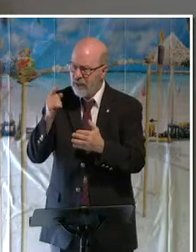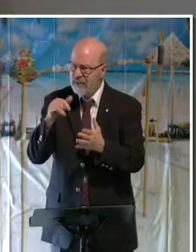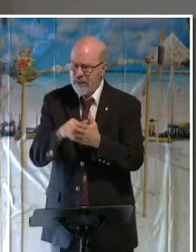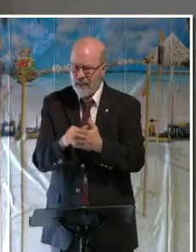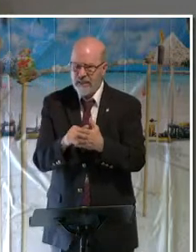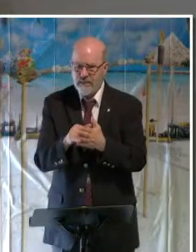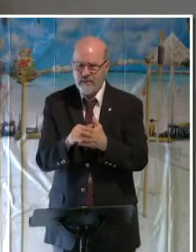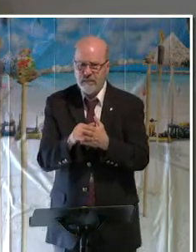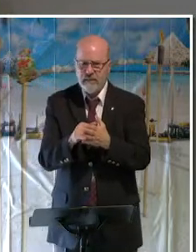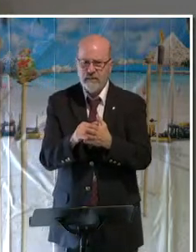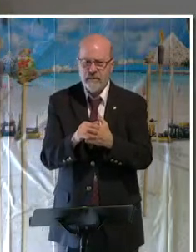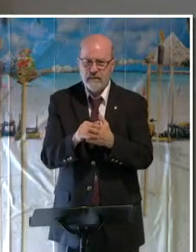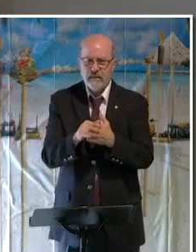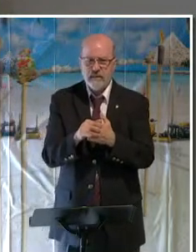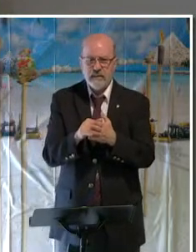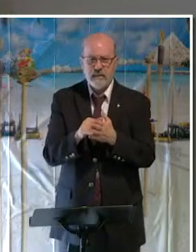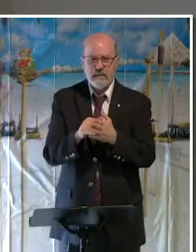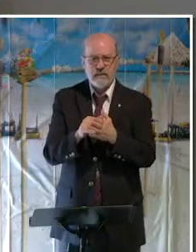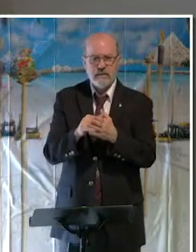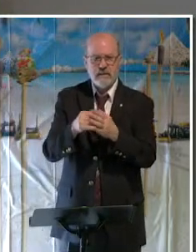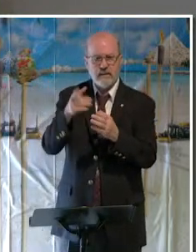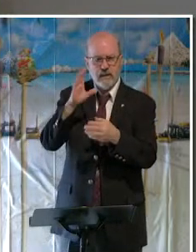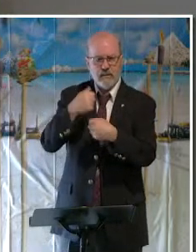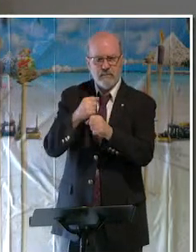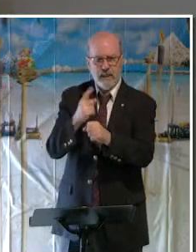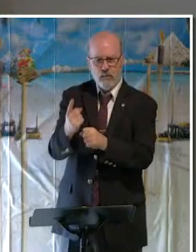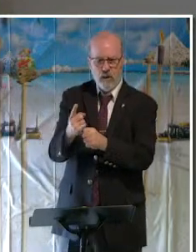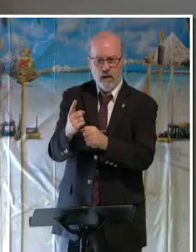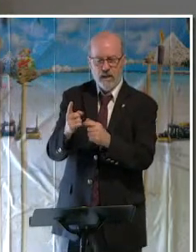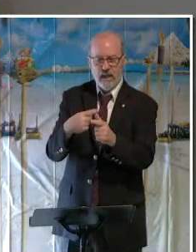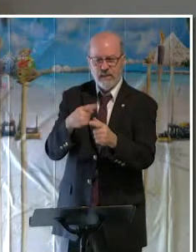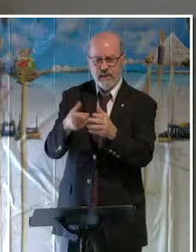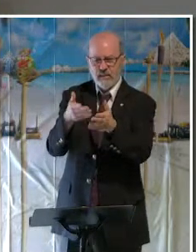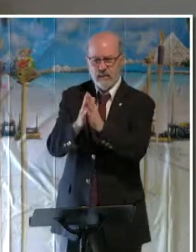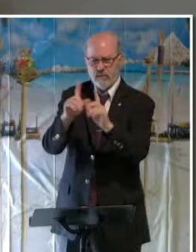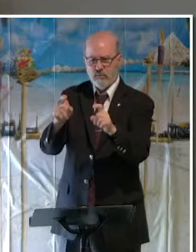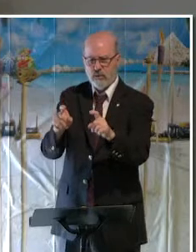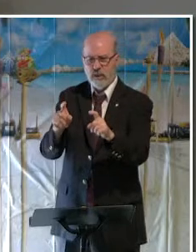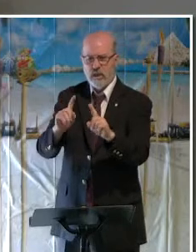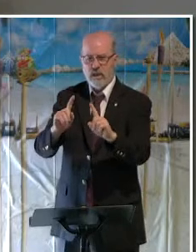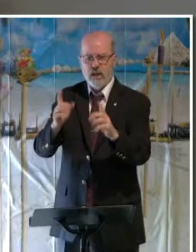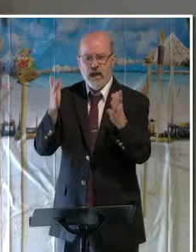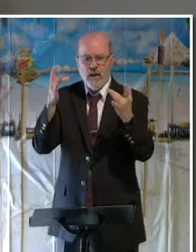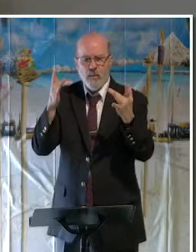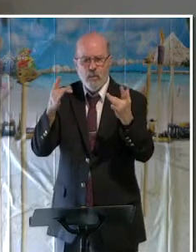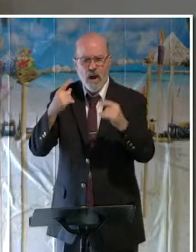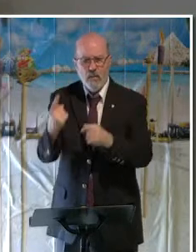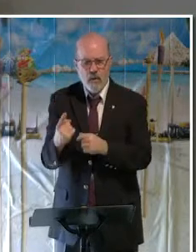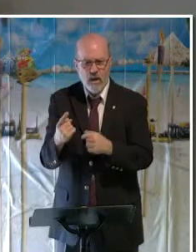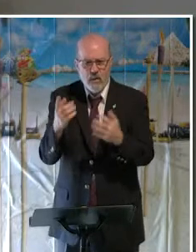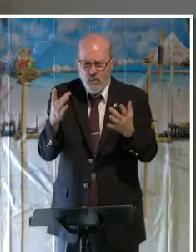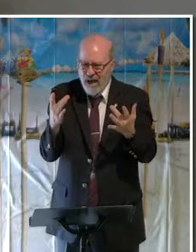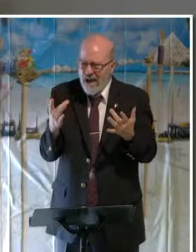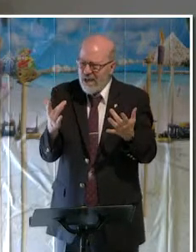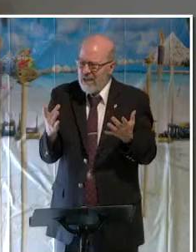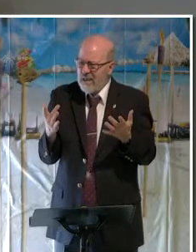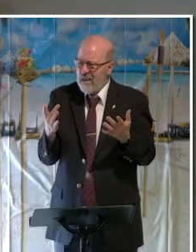that? Did he not make one? And then he asked the question, and wherefore one? In other words,